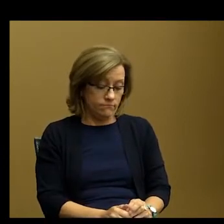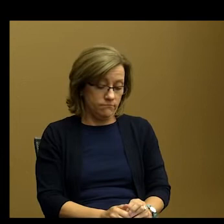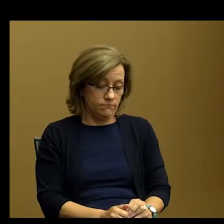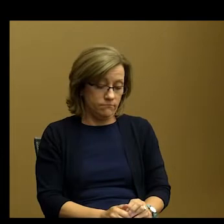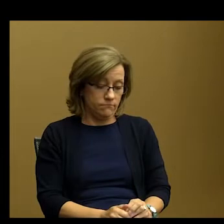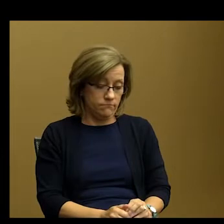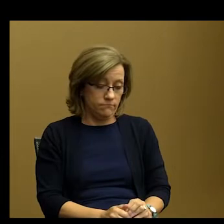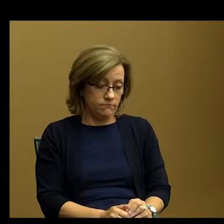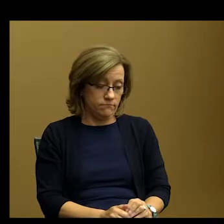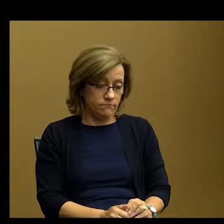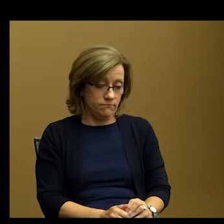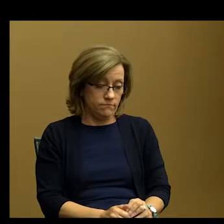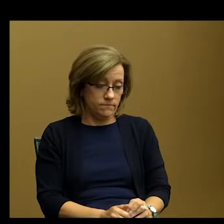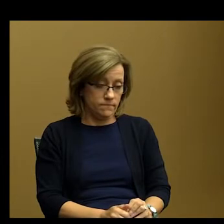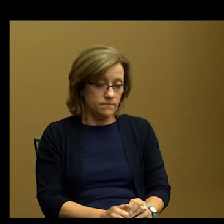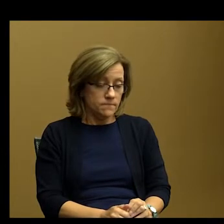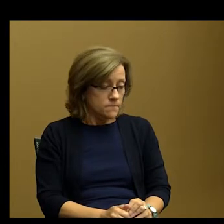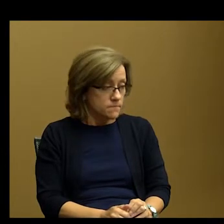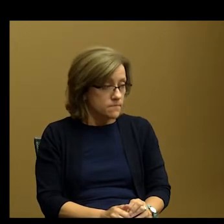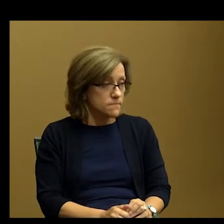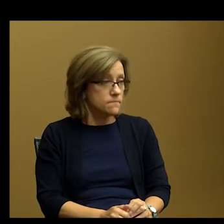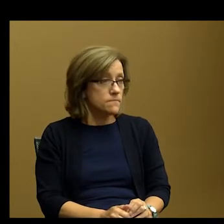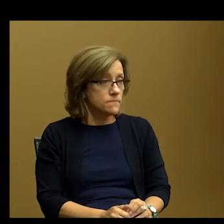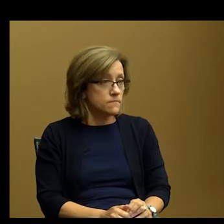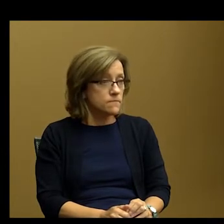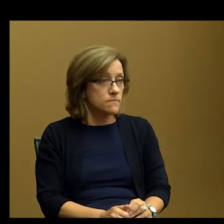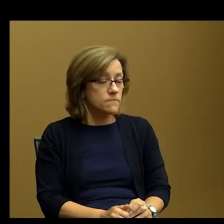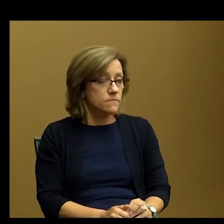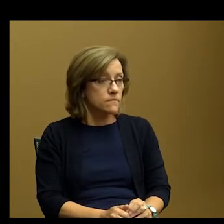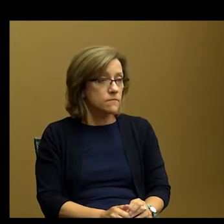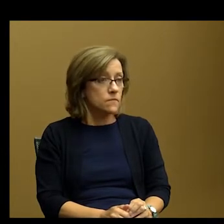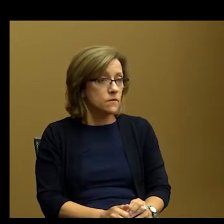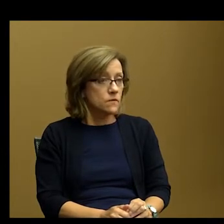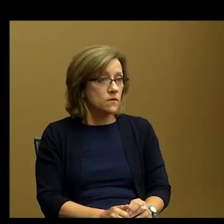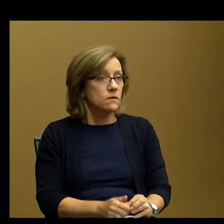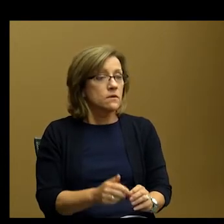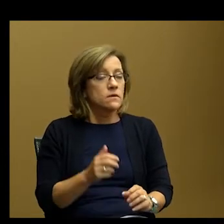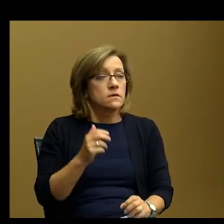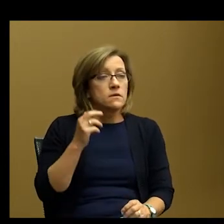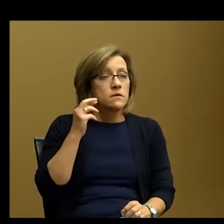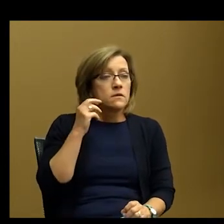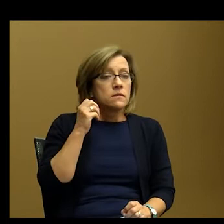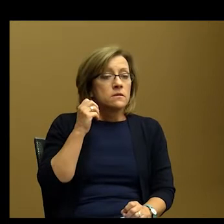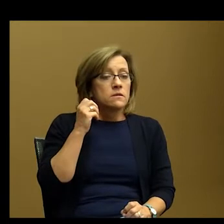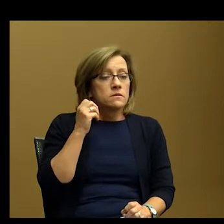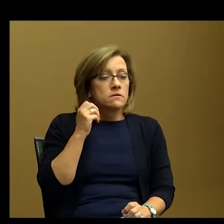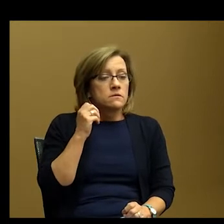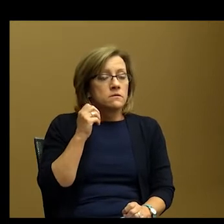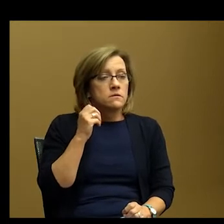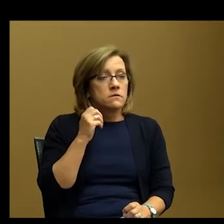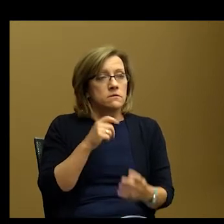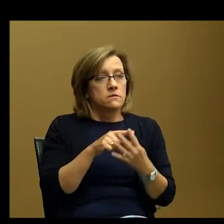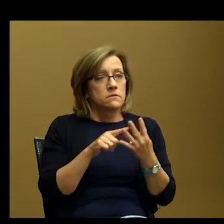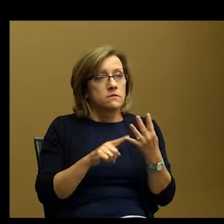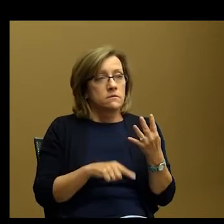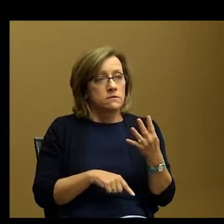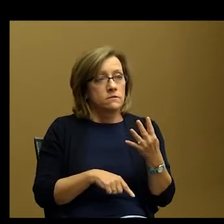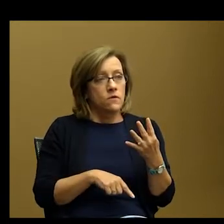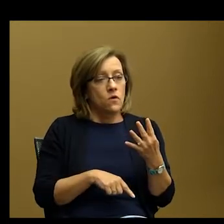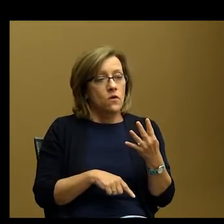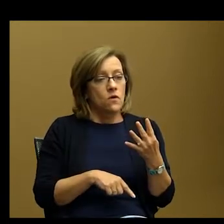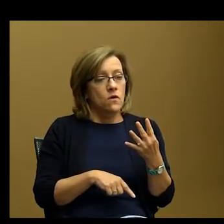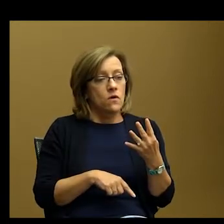There. All right, so the reasons to communicate. When the 4 probes or